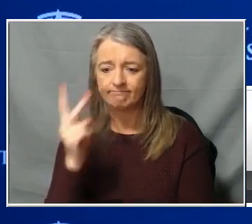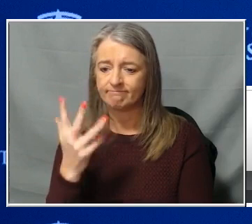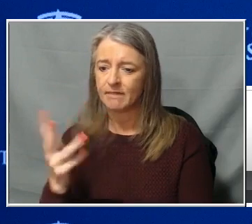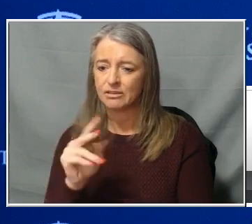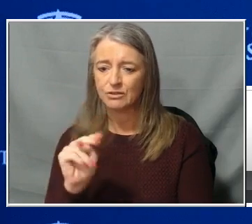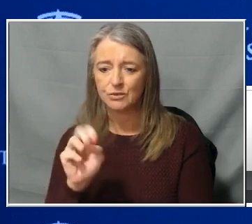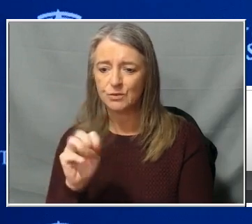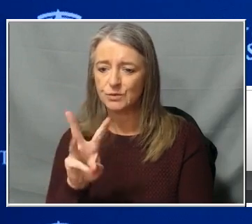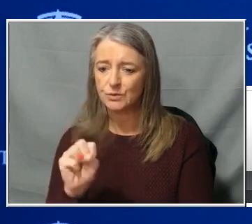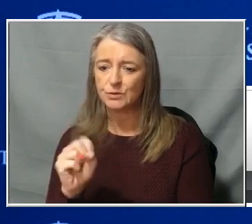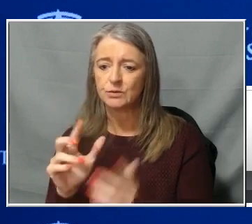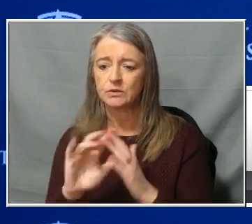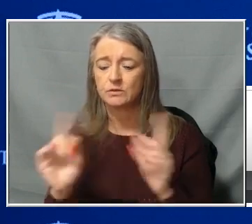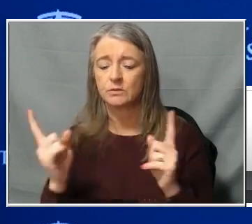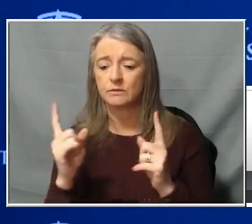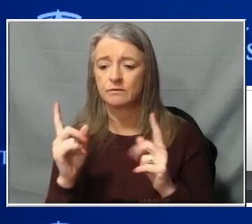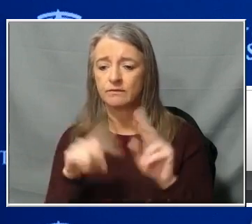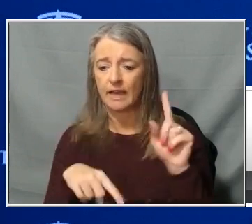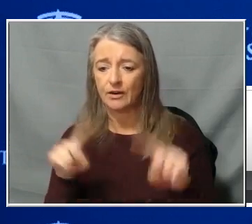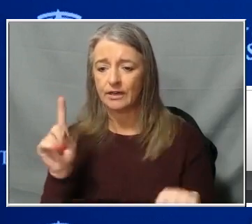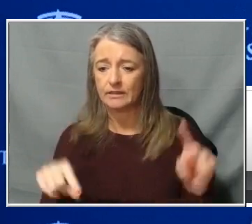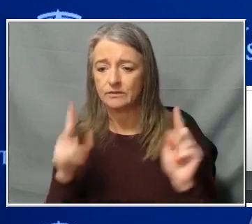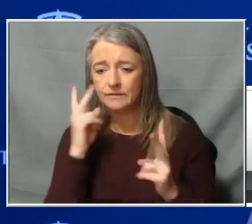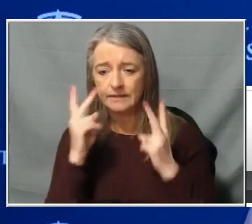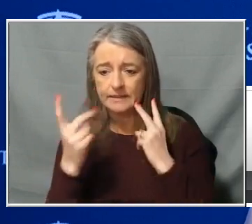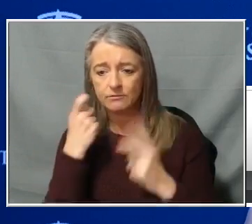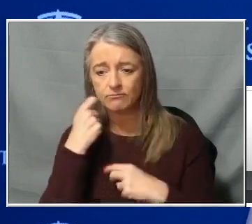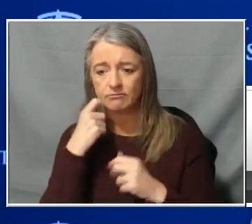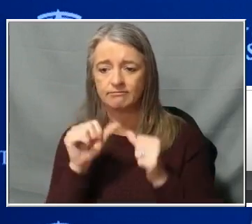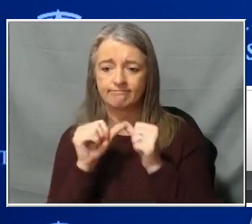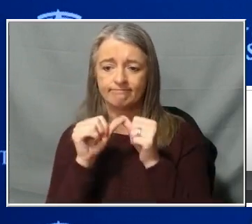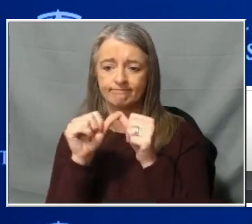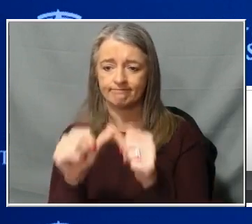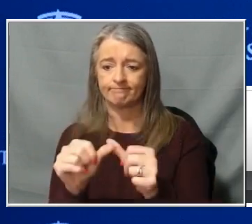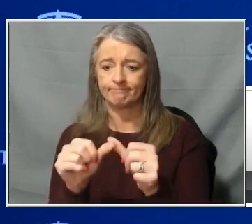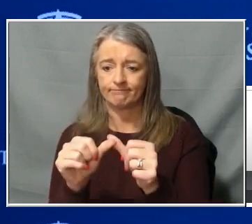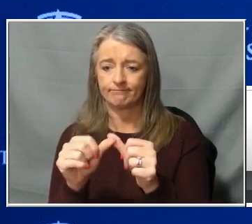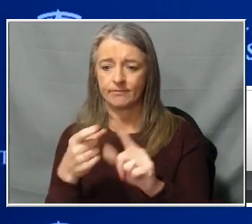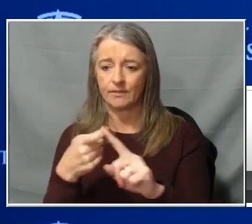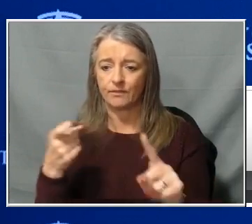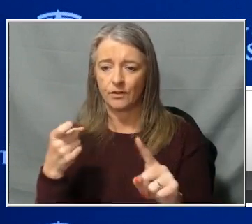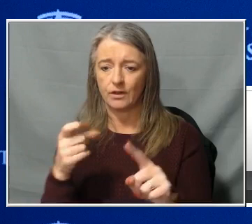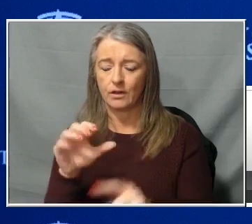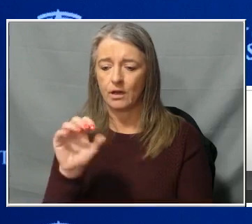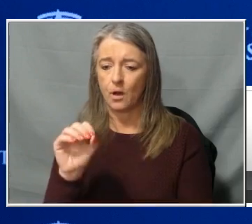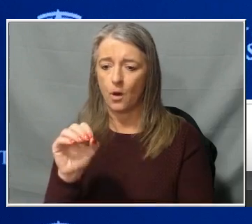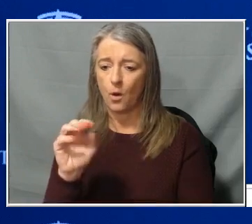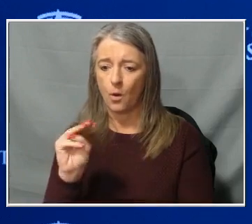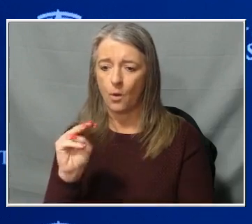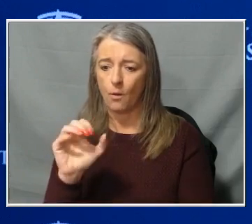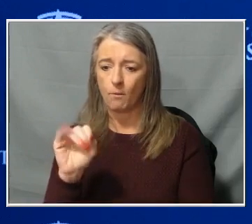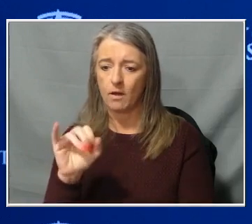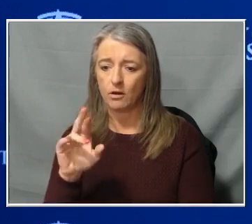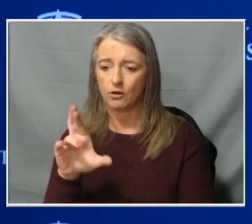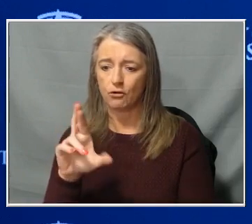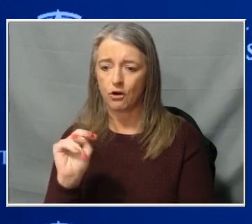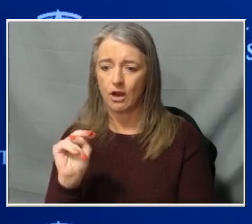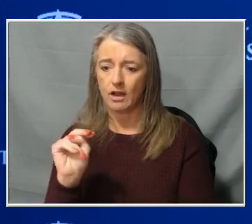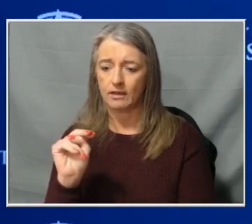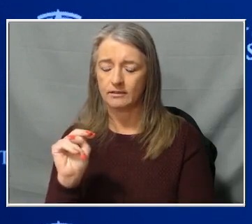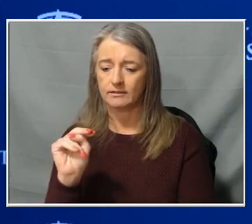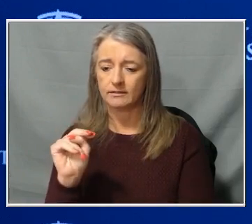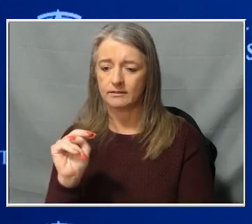variants that we have seen recently have continued to be from that Omicron variant, and